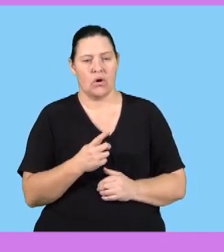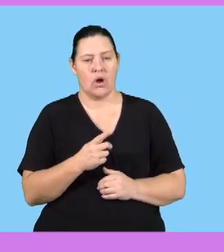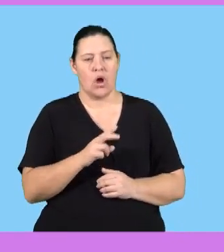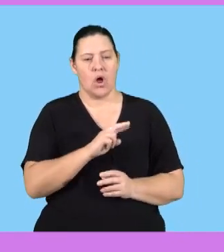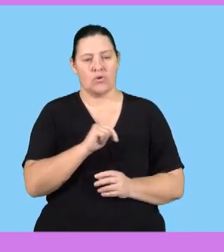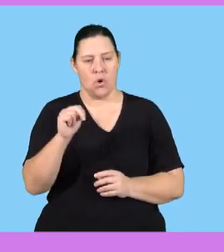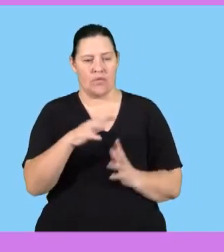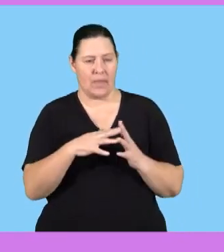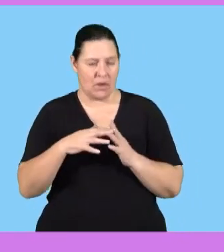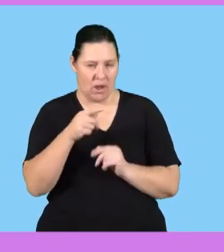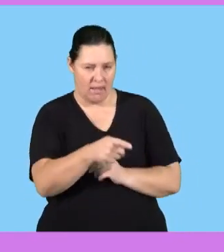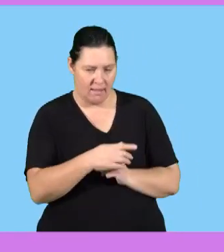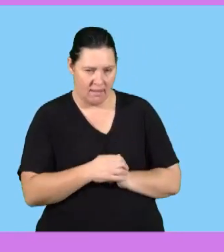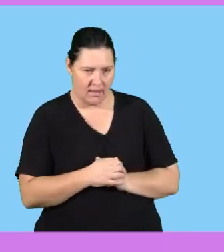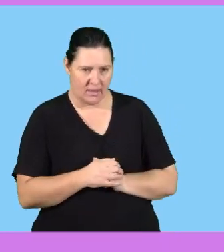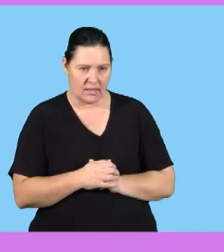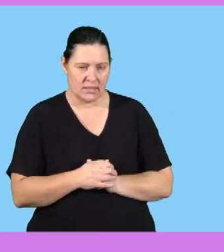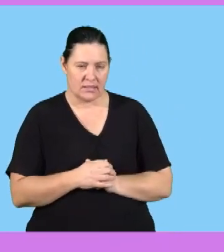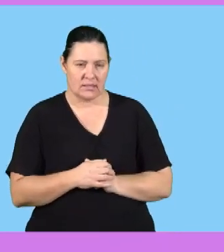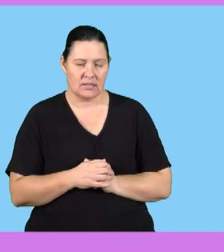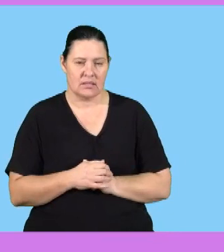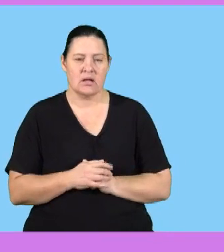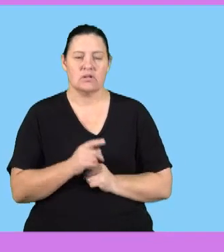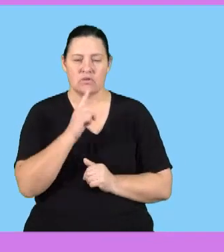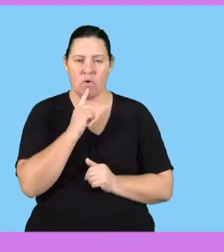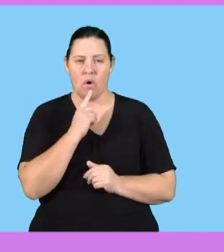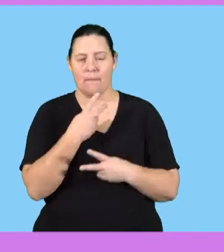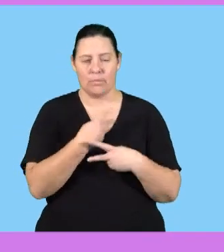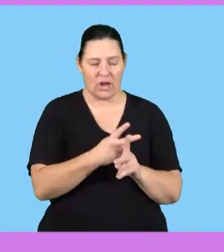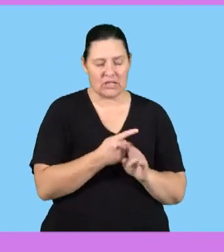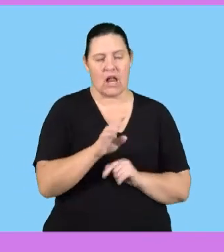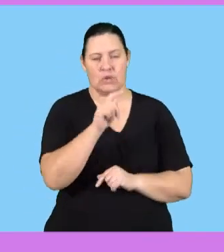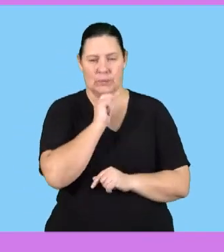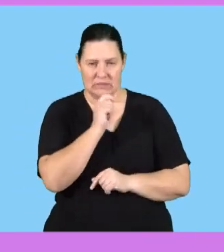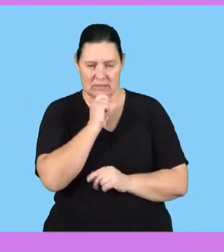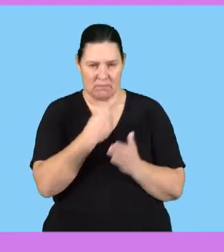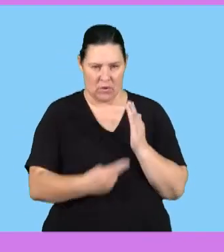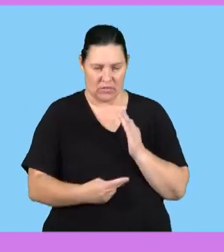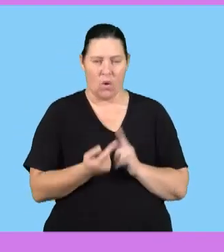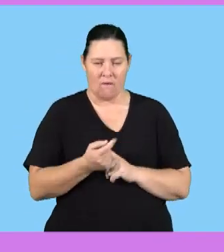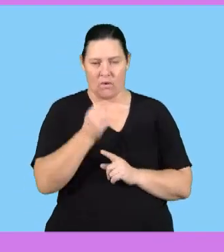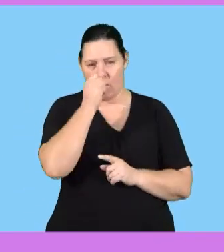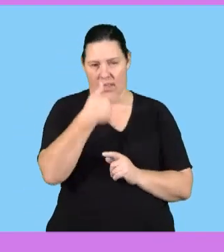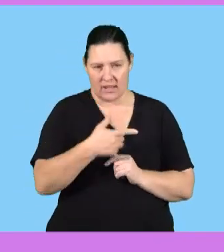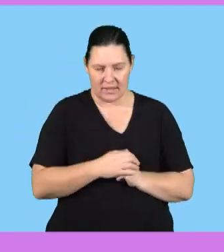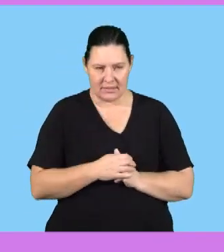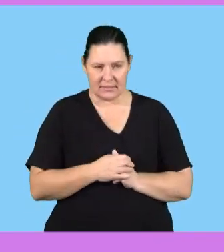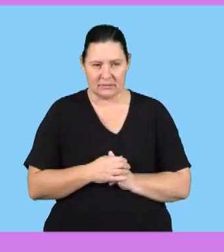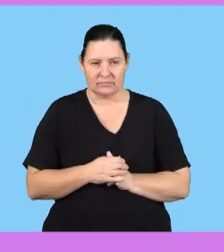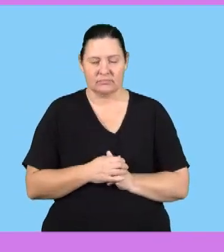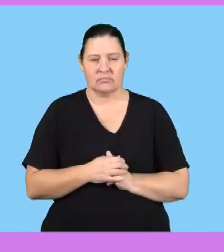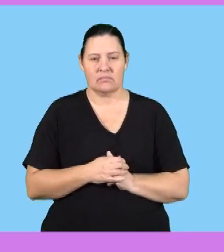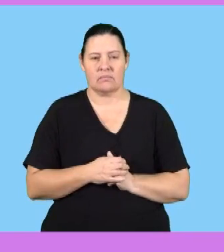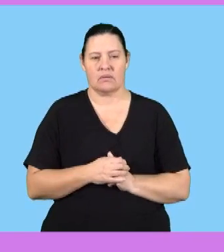here, right? So we're saying calculate the difference in the production and consumption of crude oil,